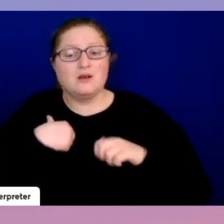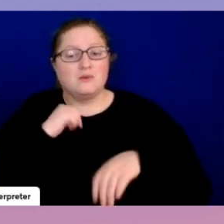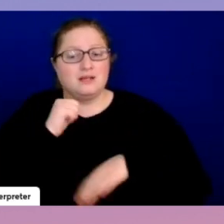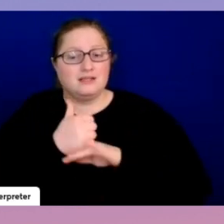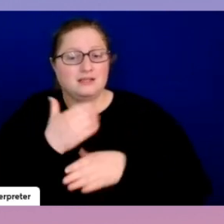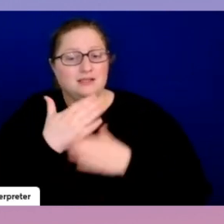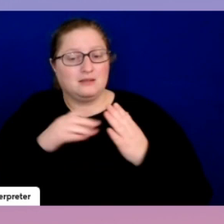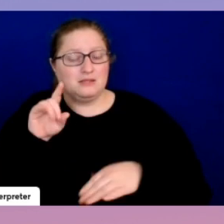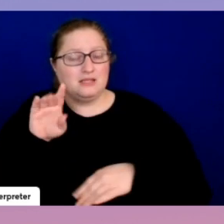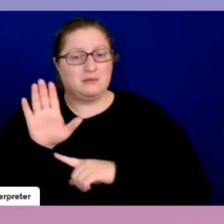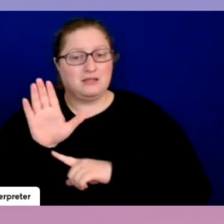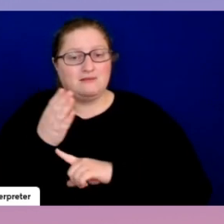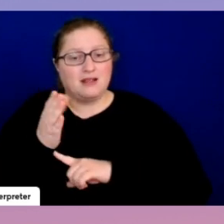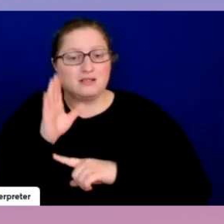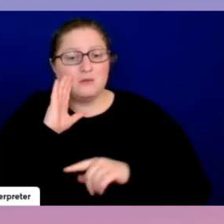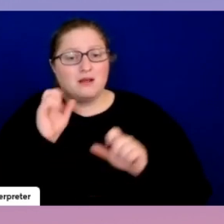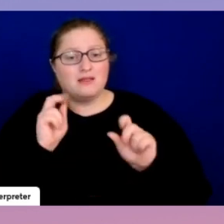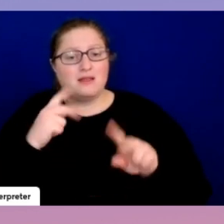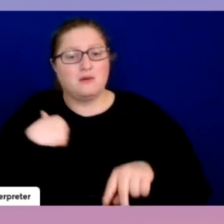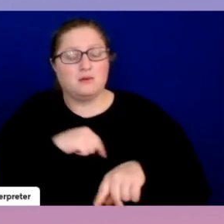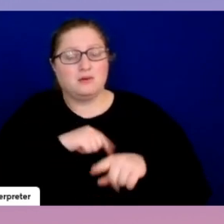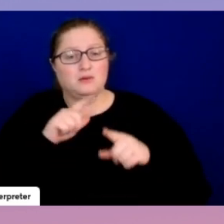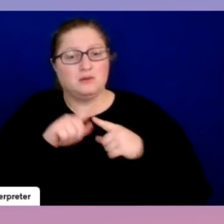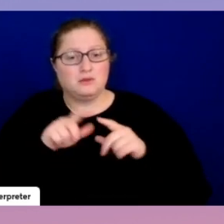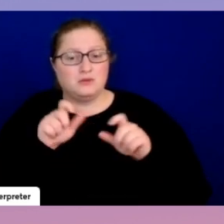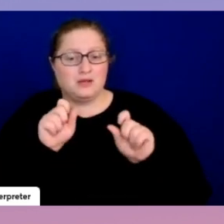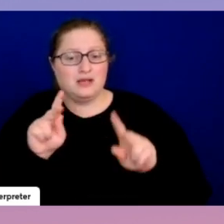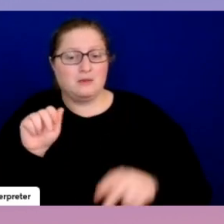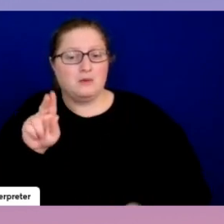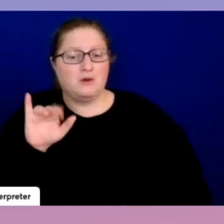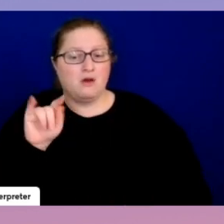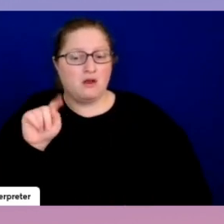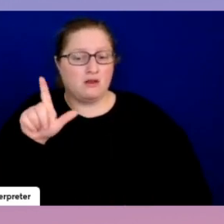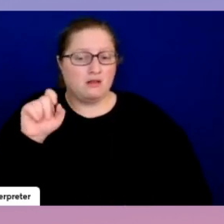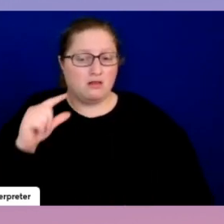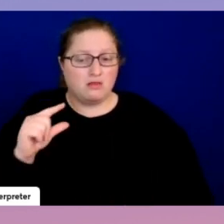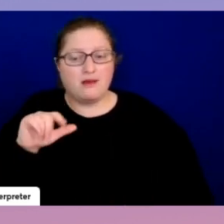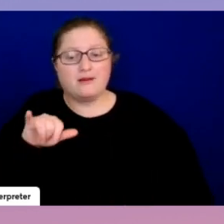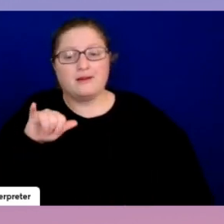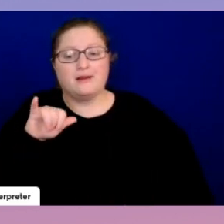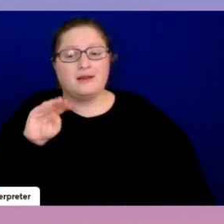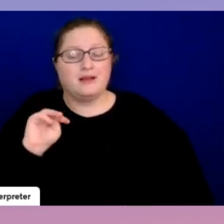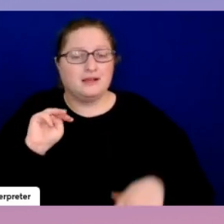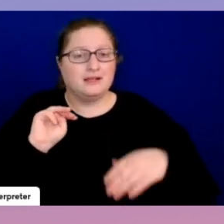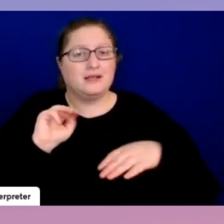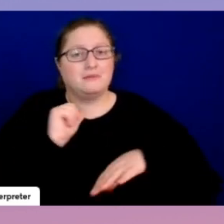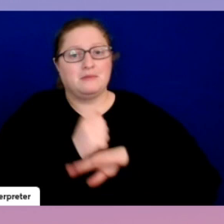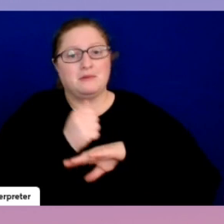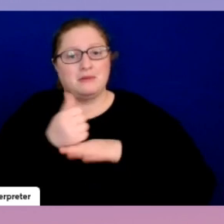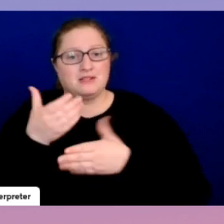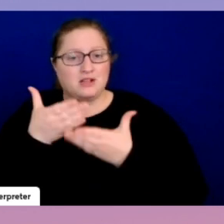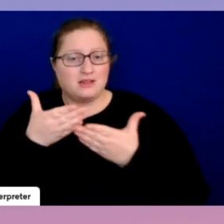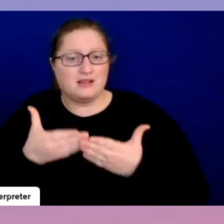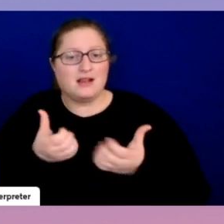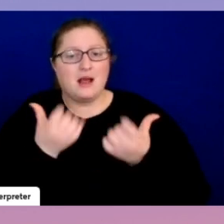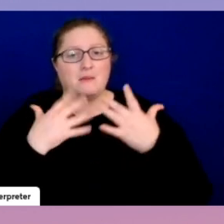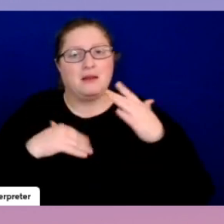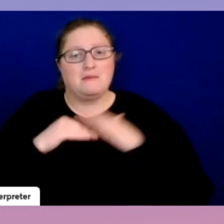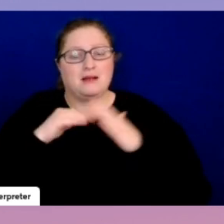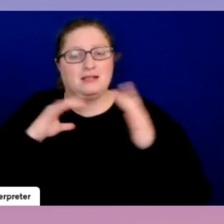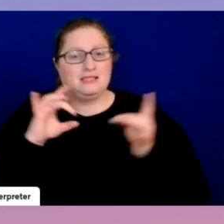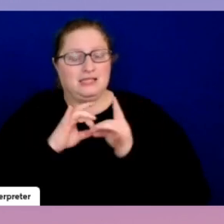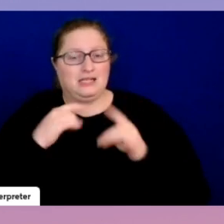These allow us to enable audit logs, IAM-based authentication, and enforce how many max connections we would like.